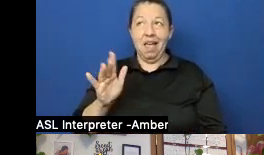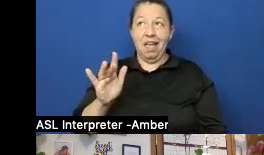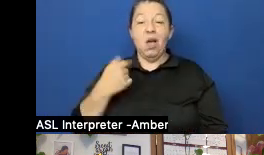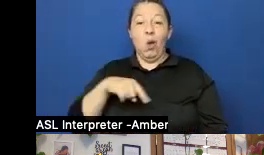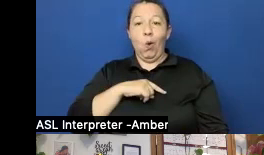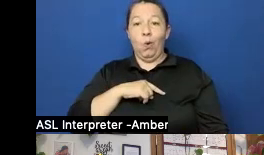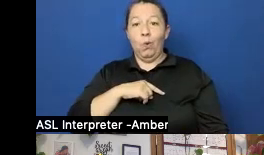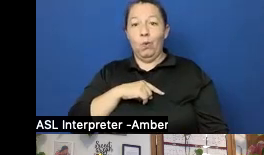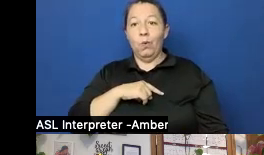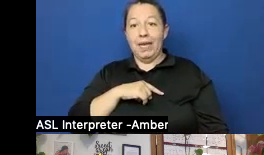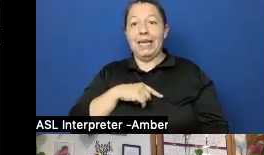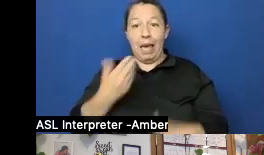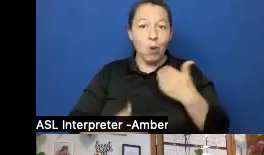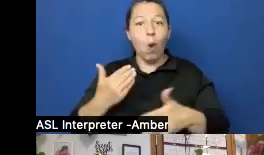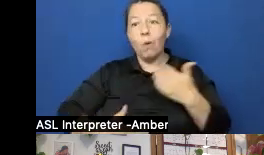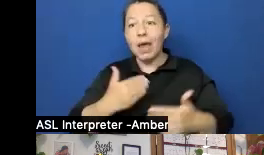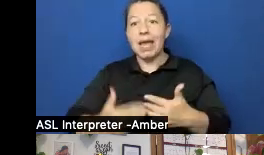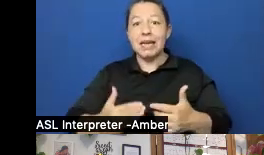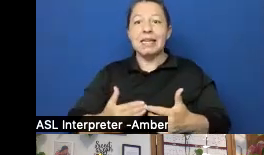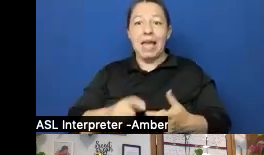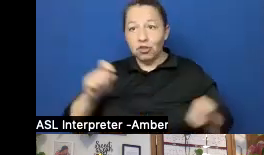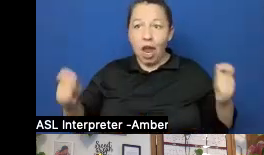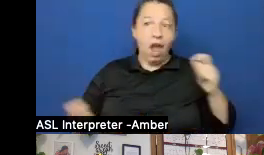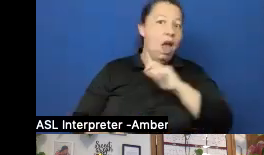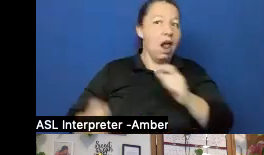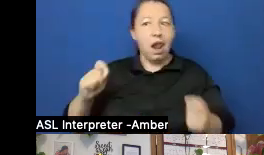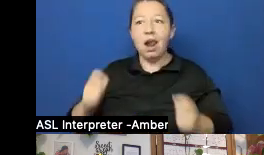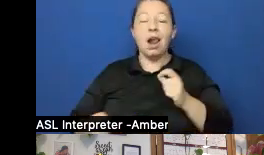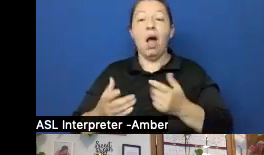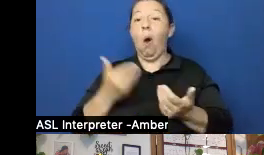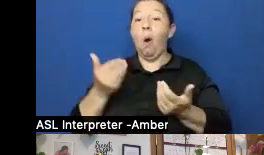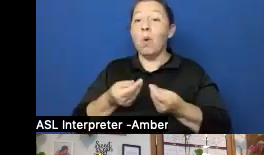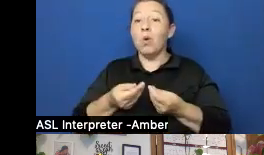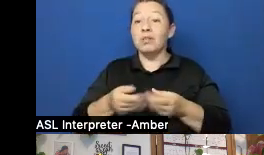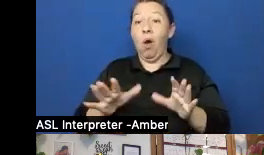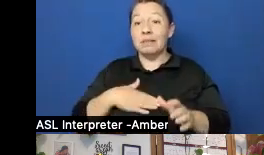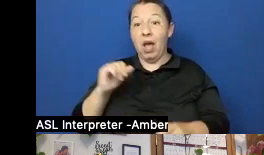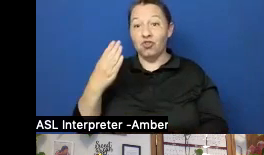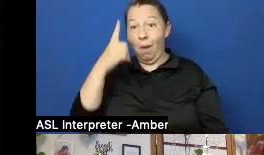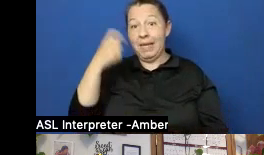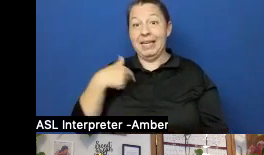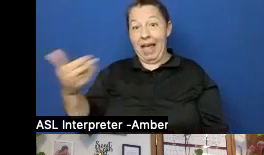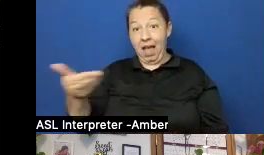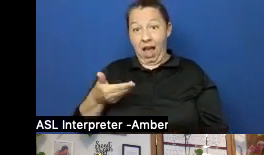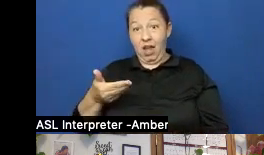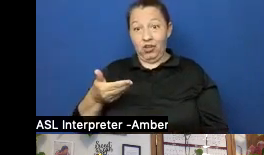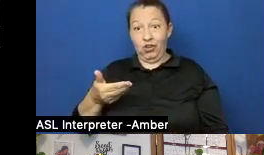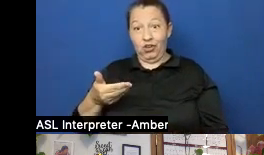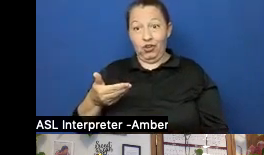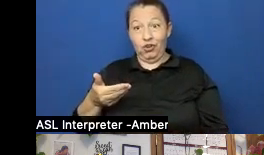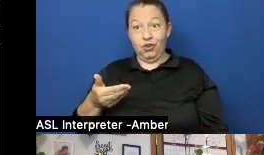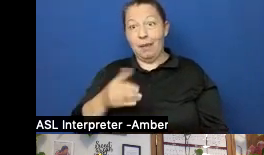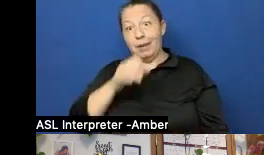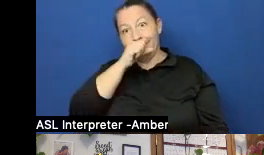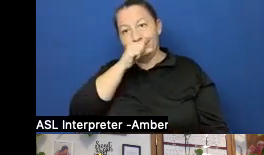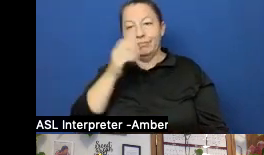we keep moving and pushing and making change, but I almost lost my job because I hired, I'm not, confidentiality.